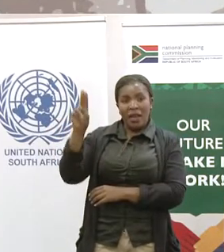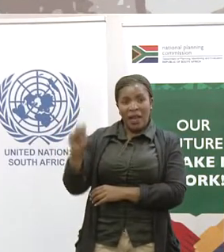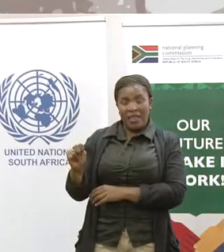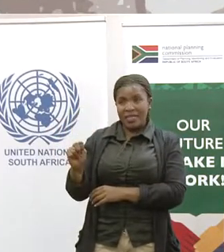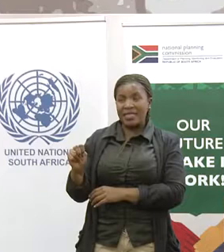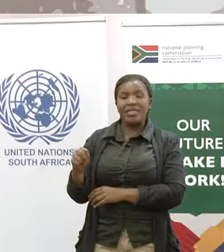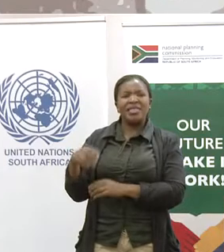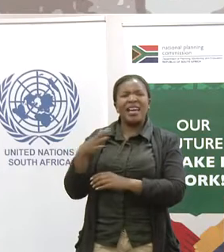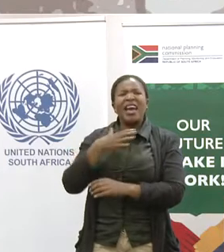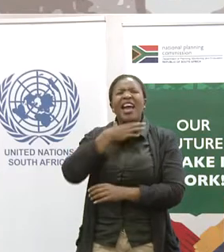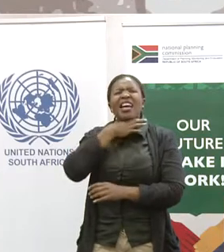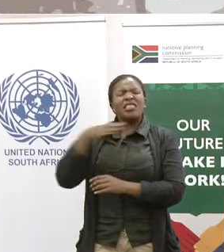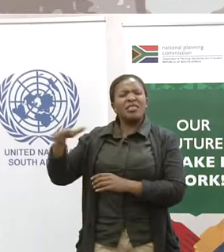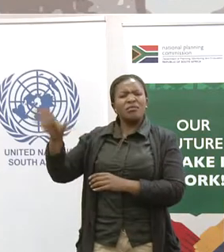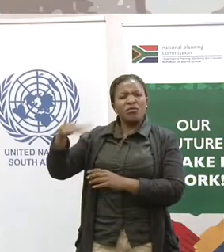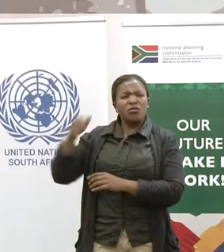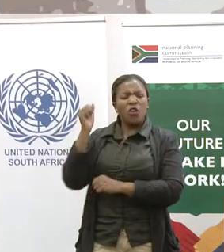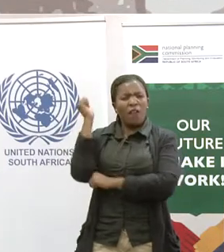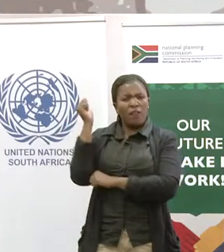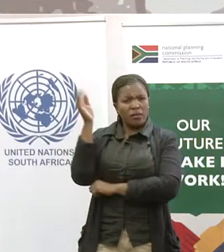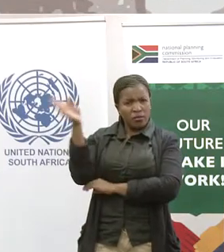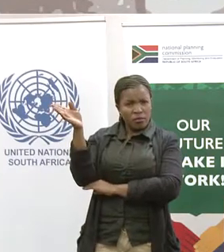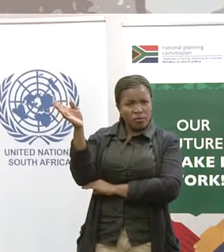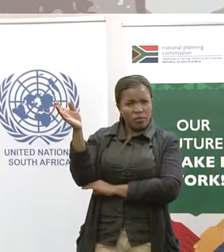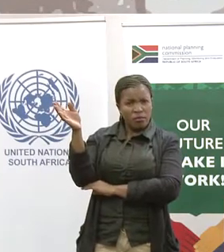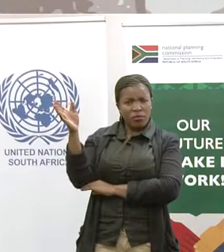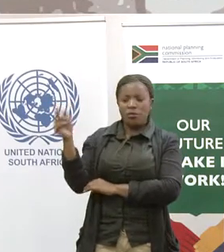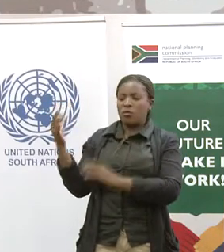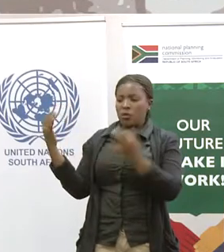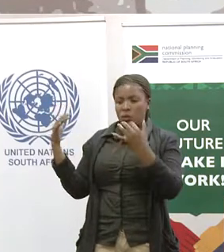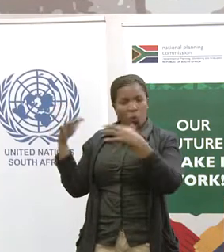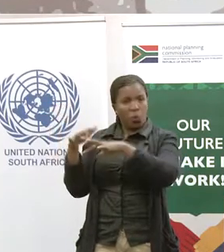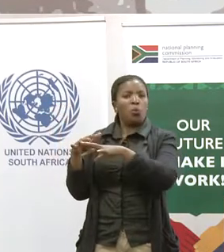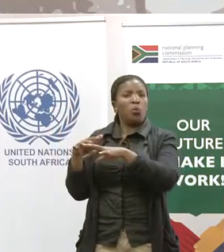headquarters became very glaring. It was in their face.